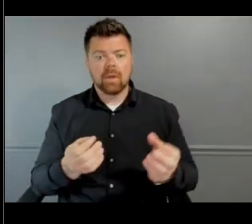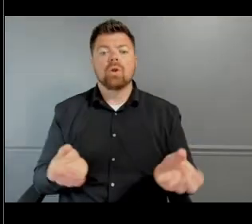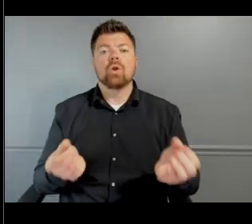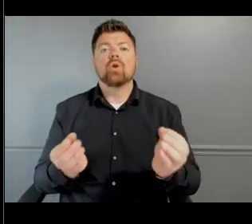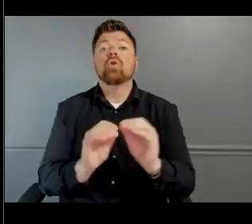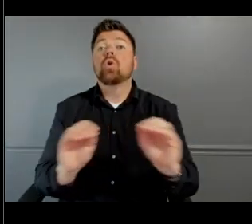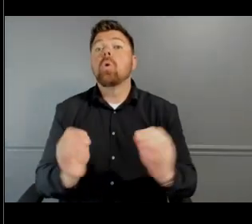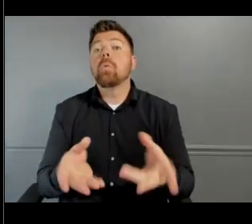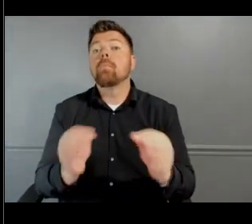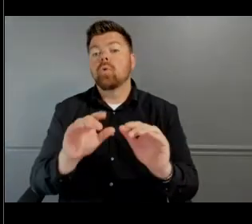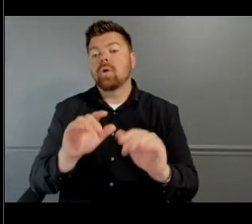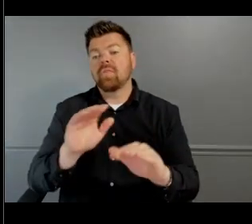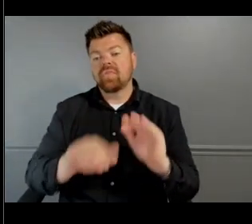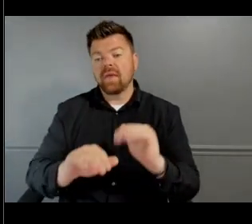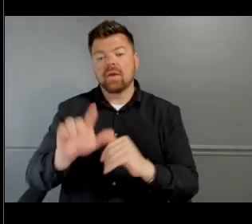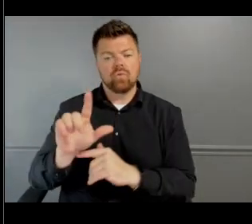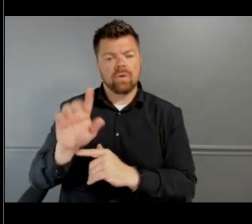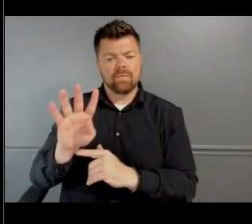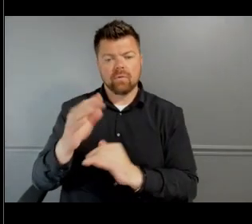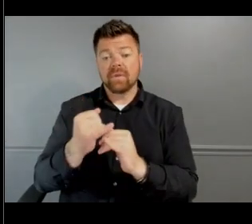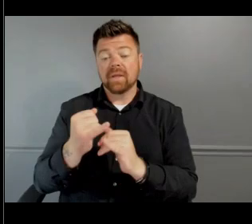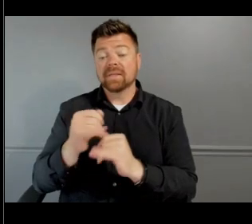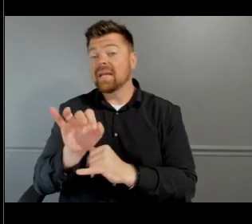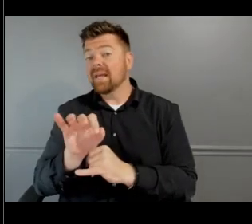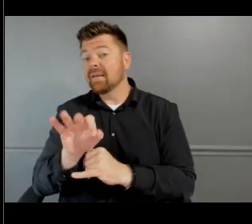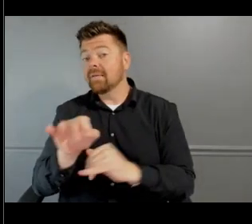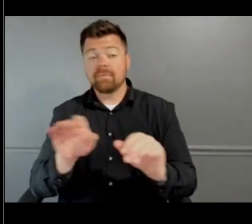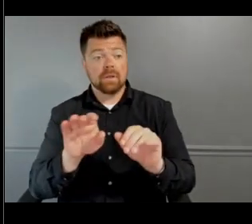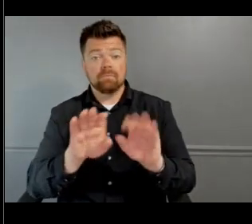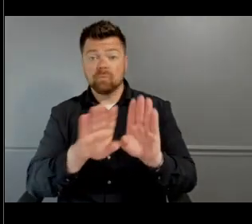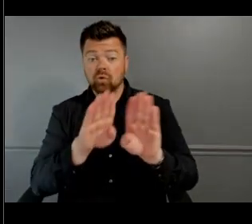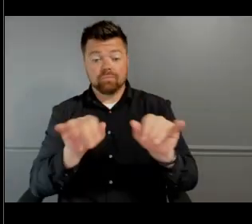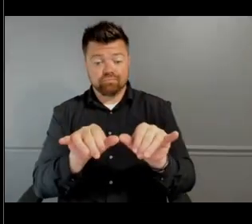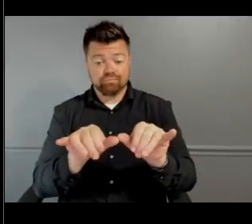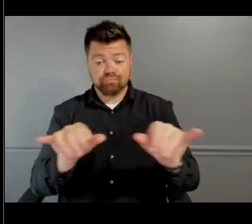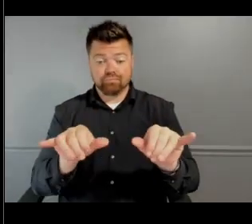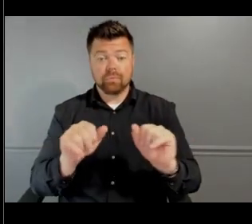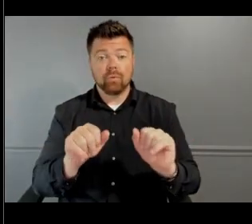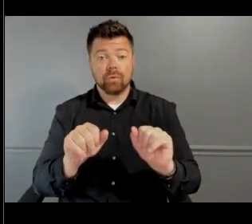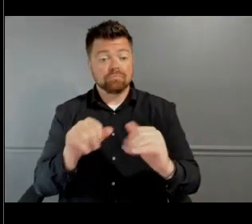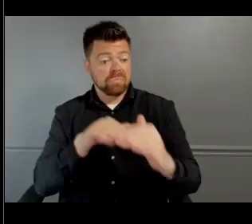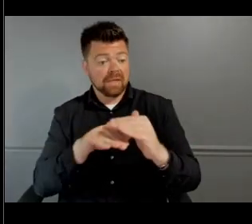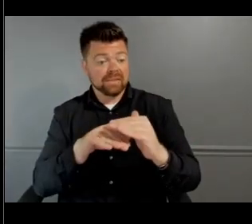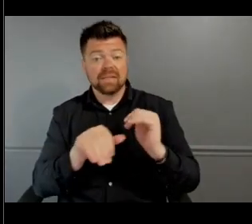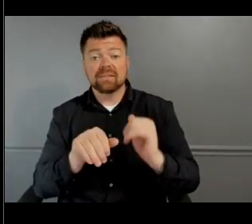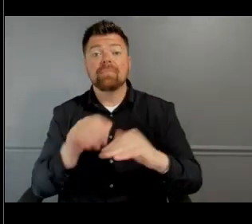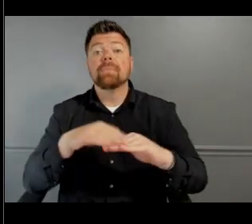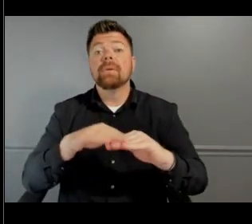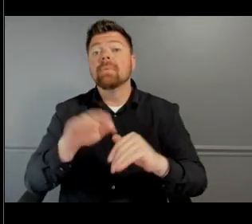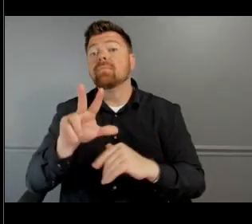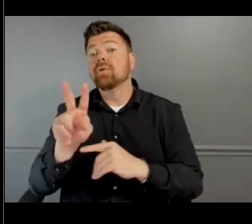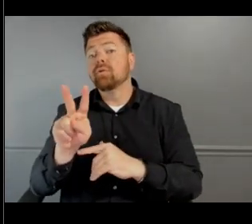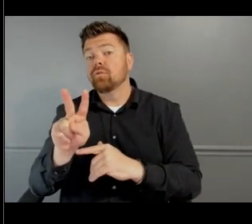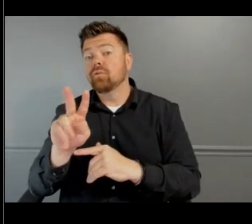width of the doorway or passage is a minimum of 32 inches.